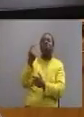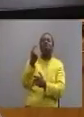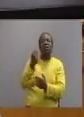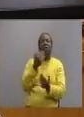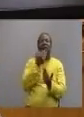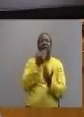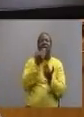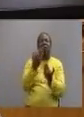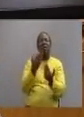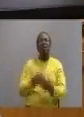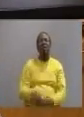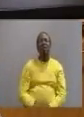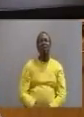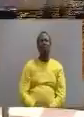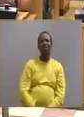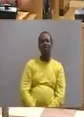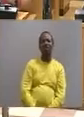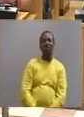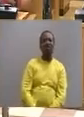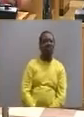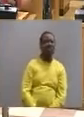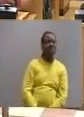much, Mr. Deputy Speaker.